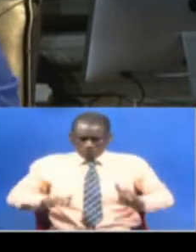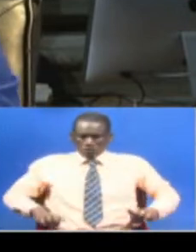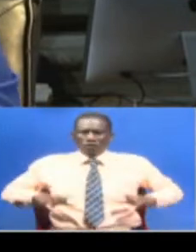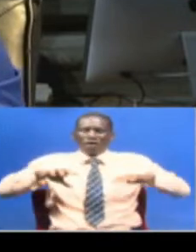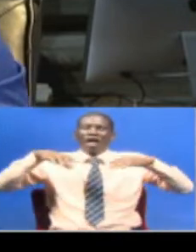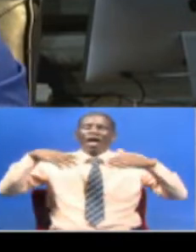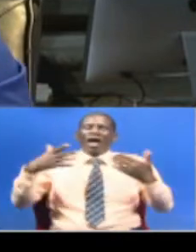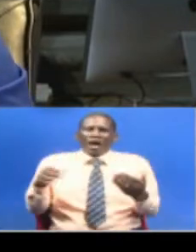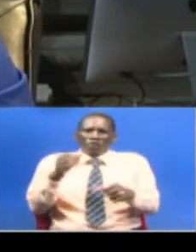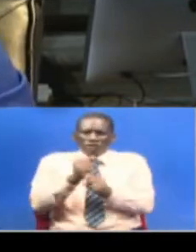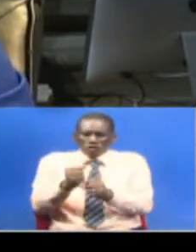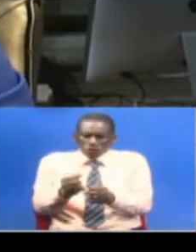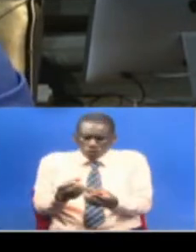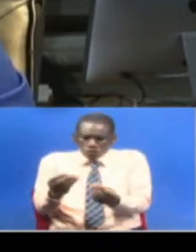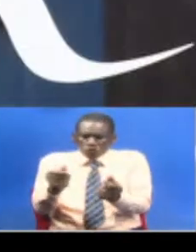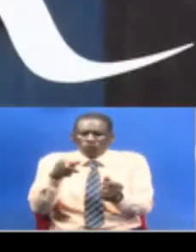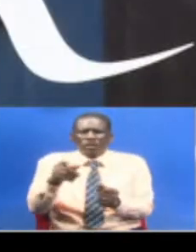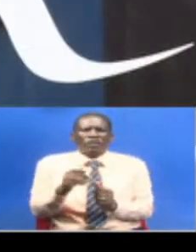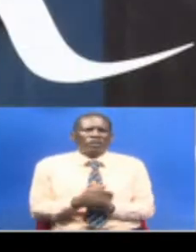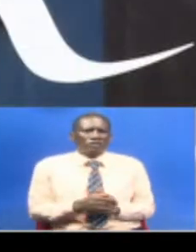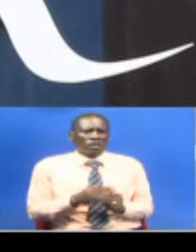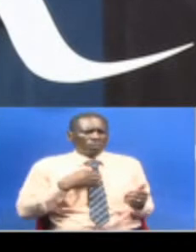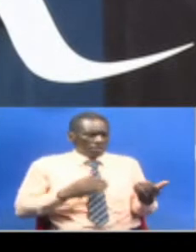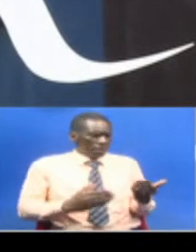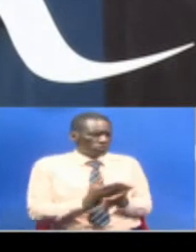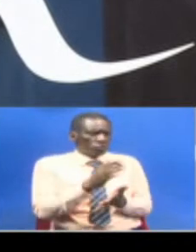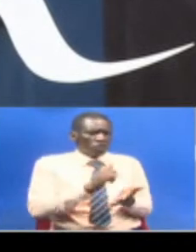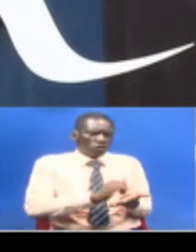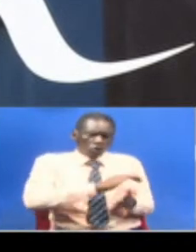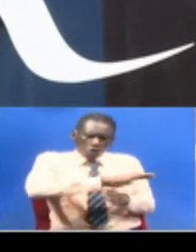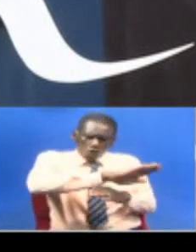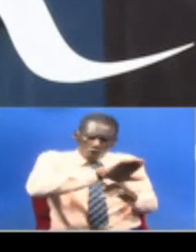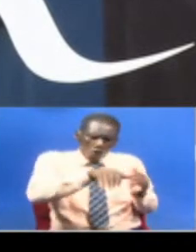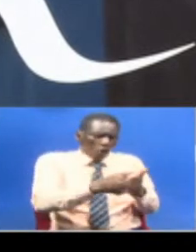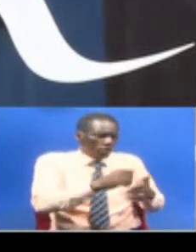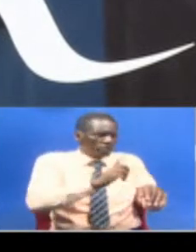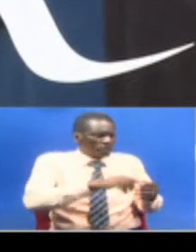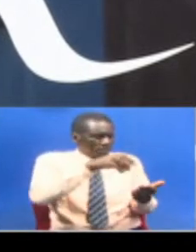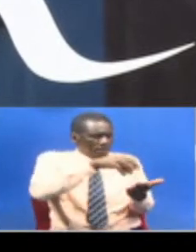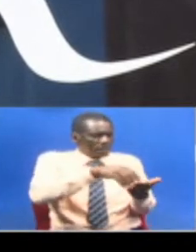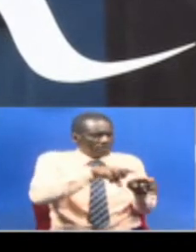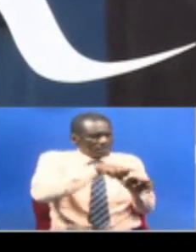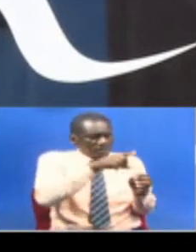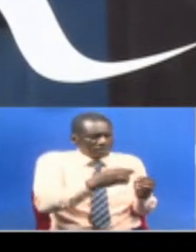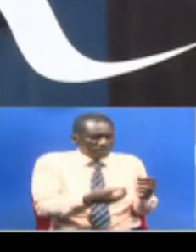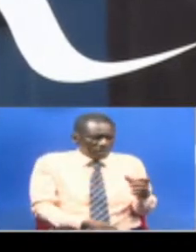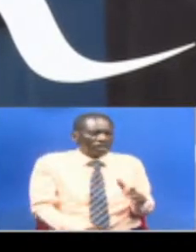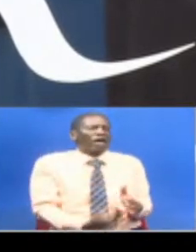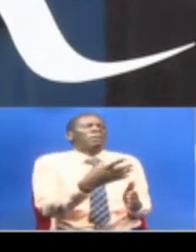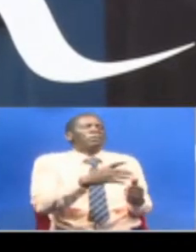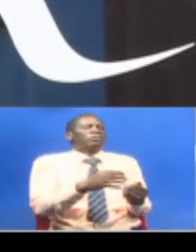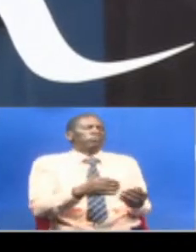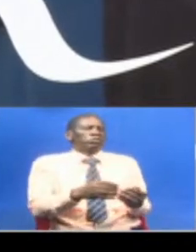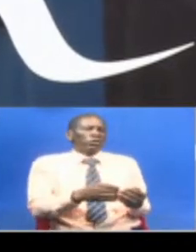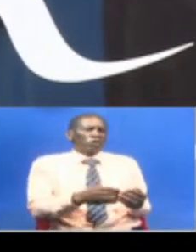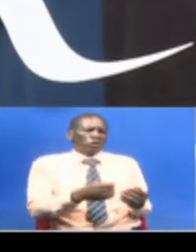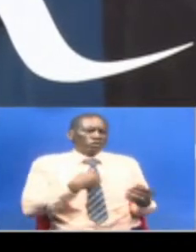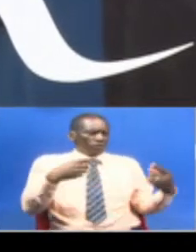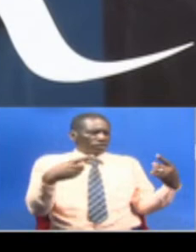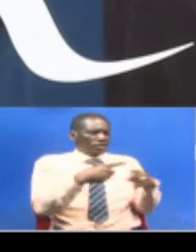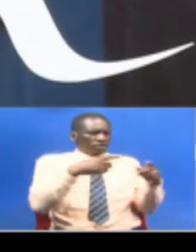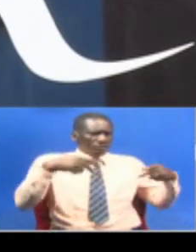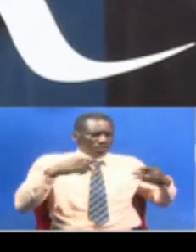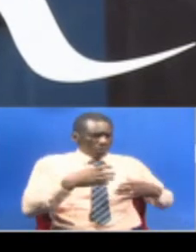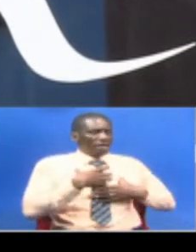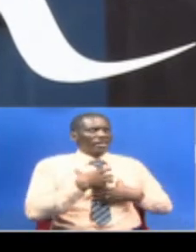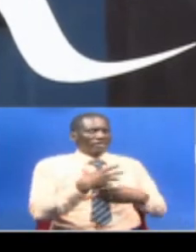did you maneuver through it? I'm sure that every time such a case comes up for hearing, there are various people who are interested